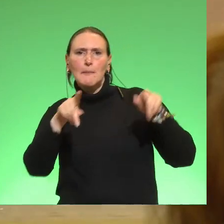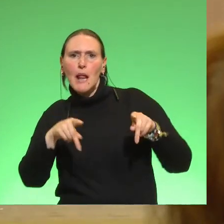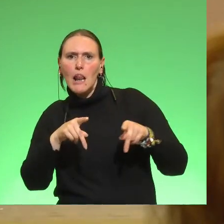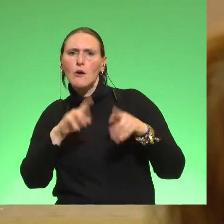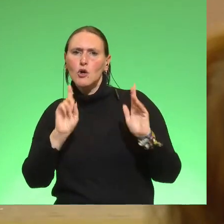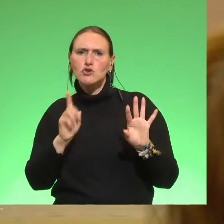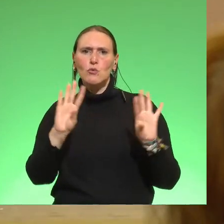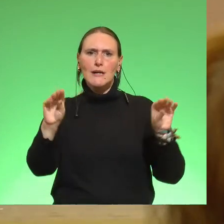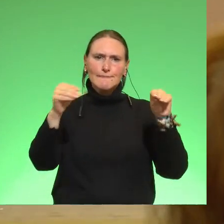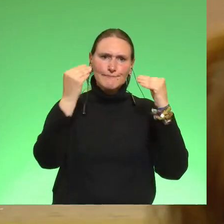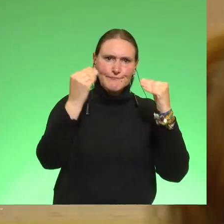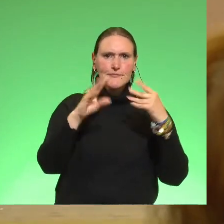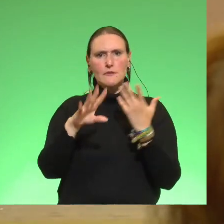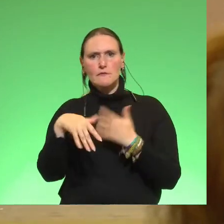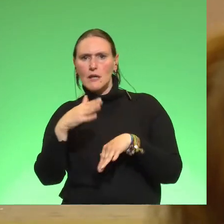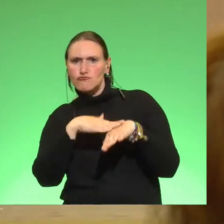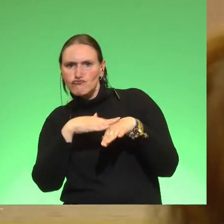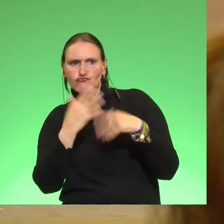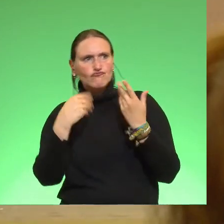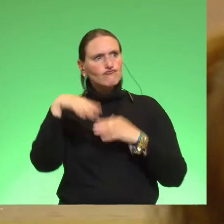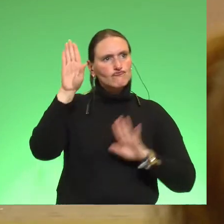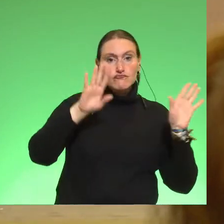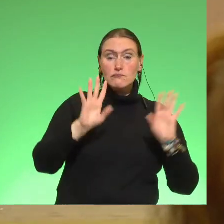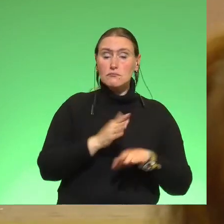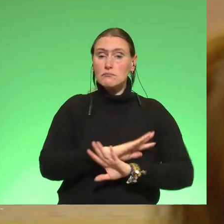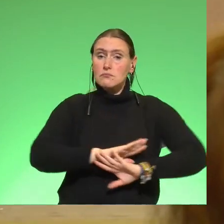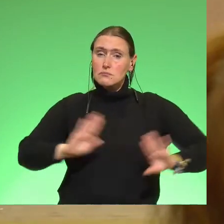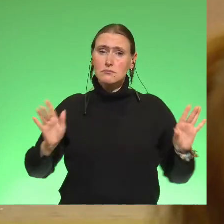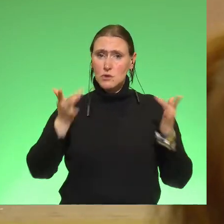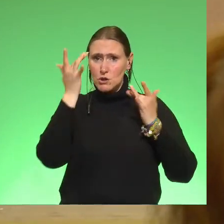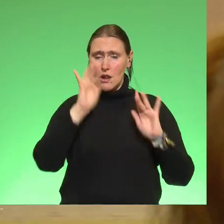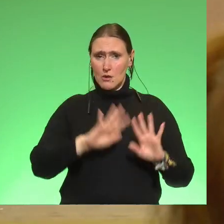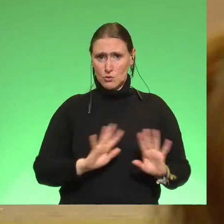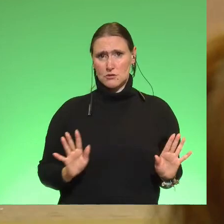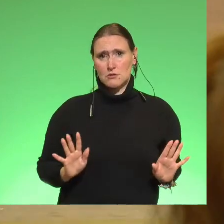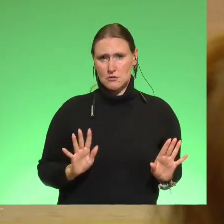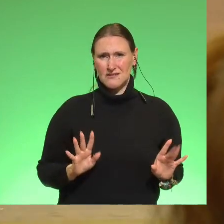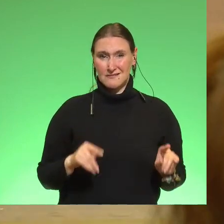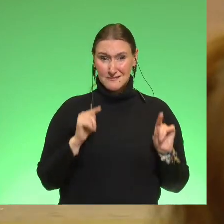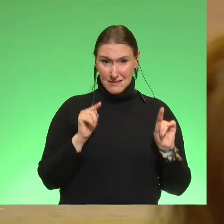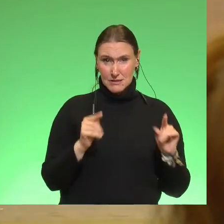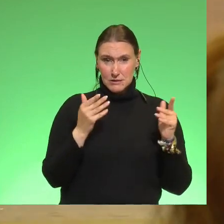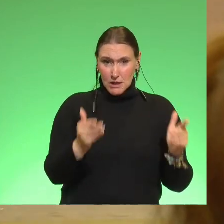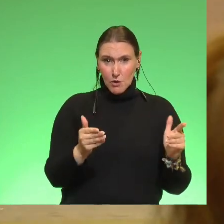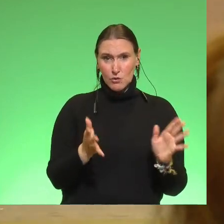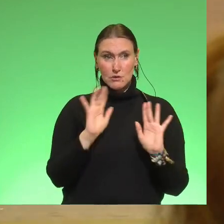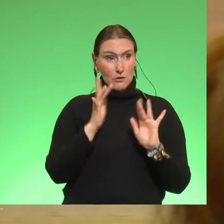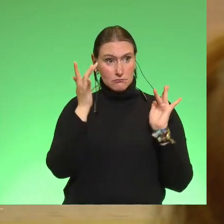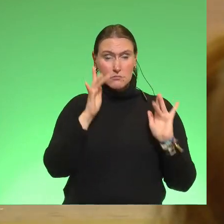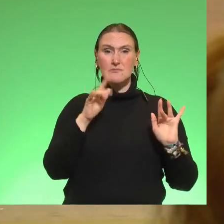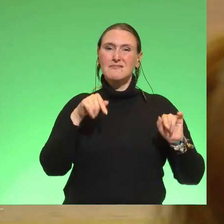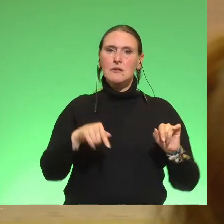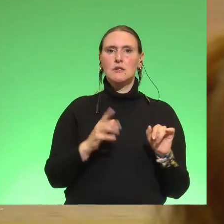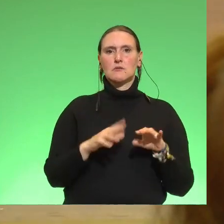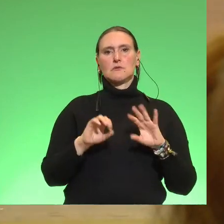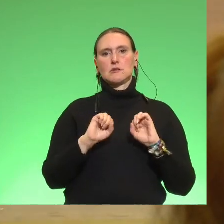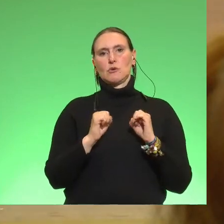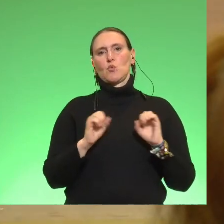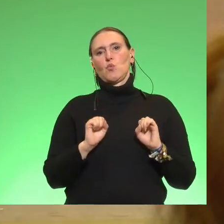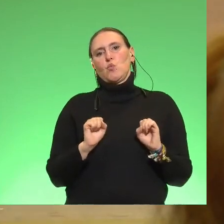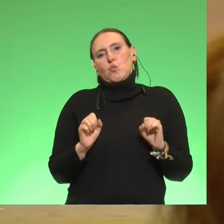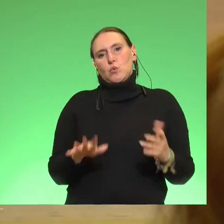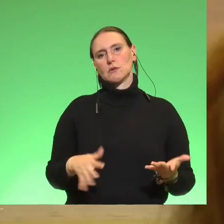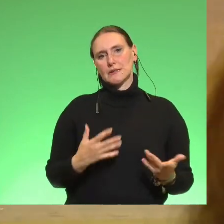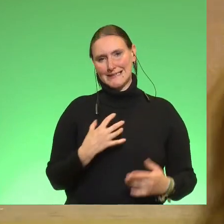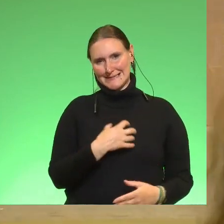And I think that's what has not happened, and I think that's a really sad situation, and I think there should be, maybe